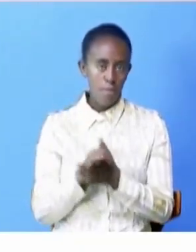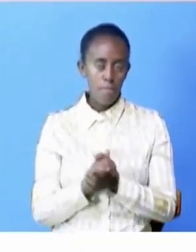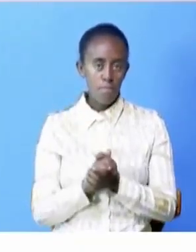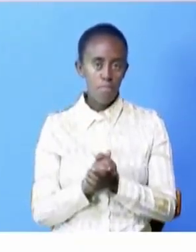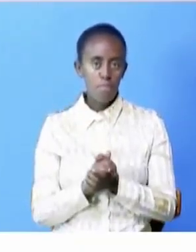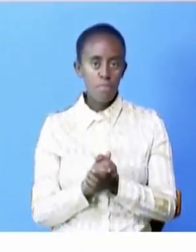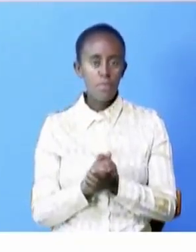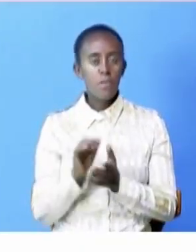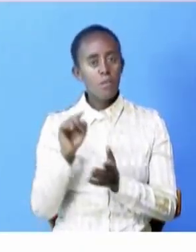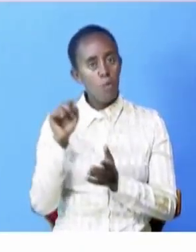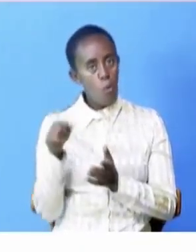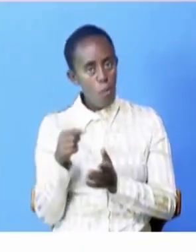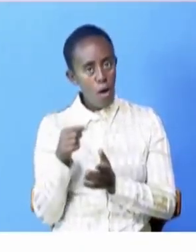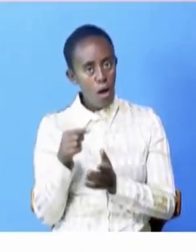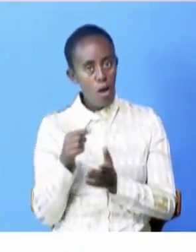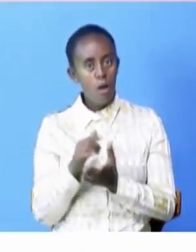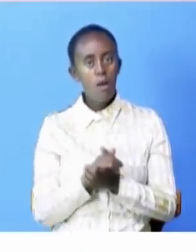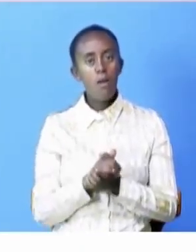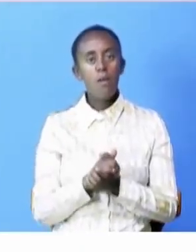Again, comma.